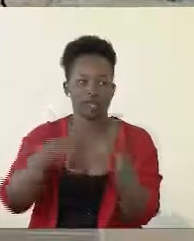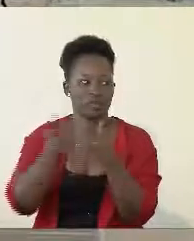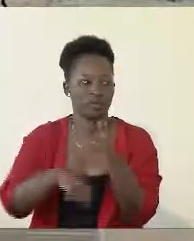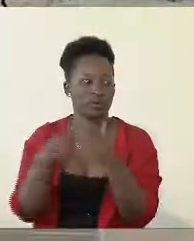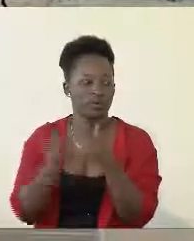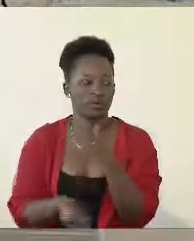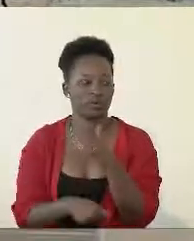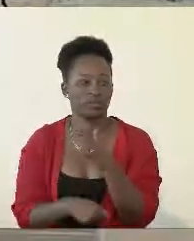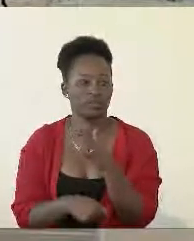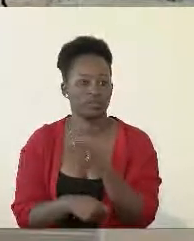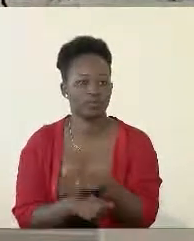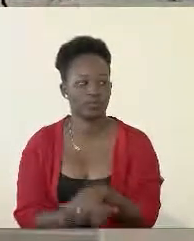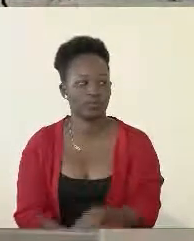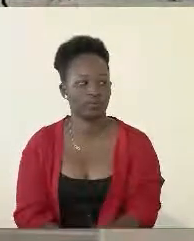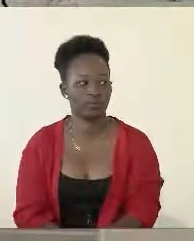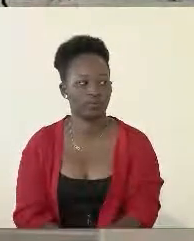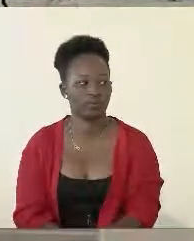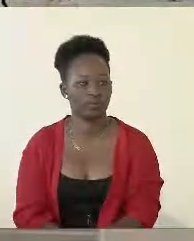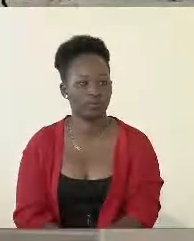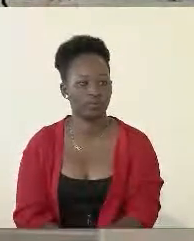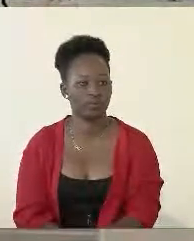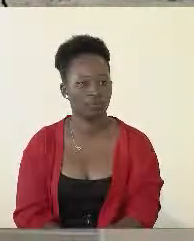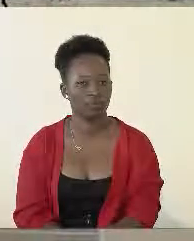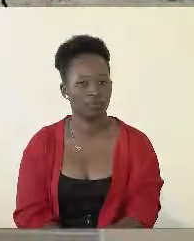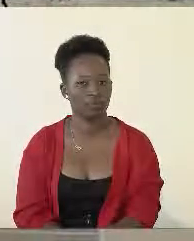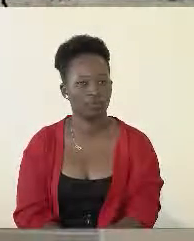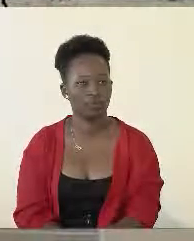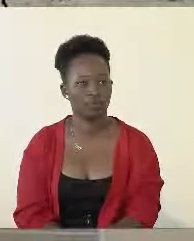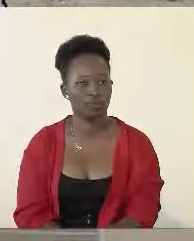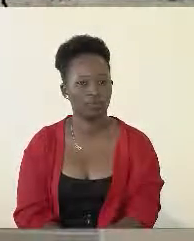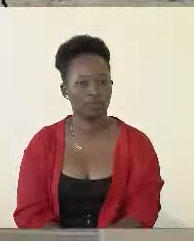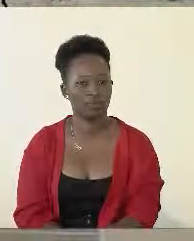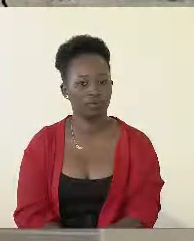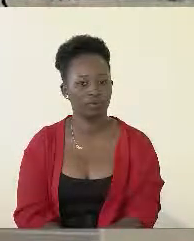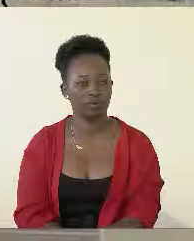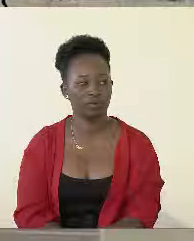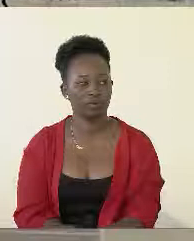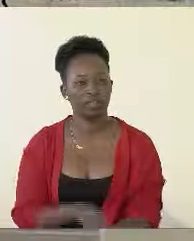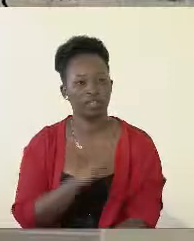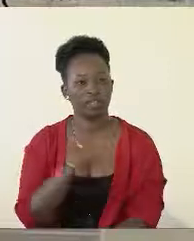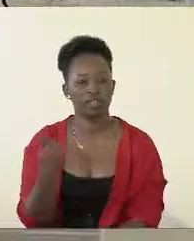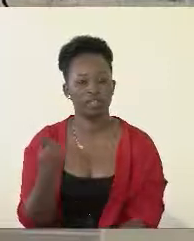to pay or to clear the accounts, then that becomes very, very dangerous.